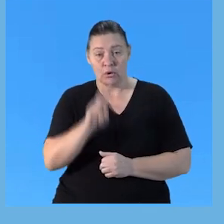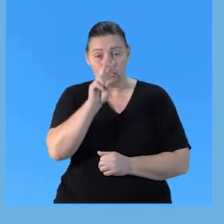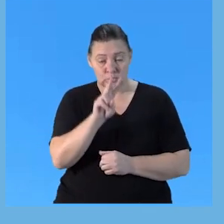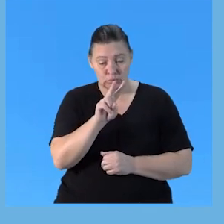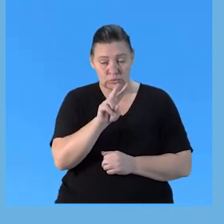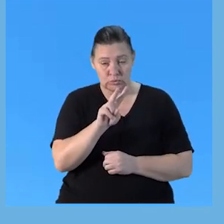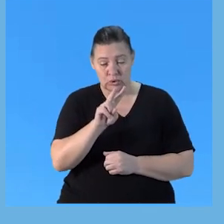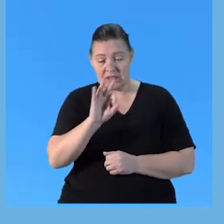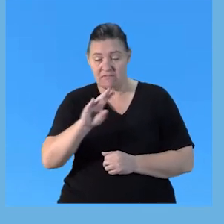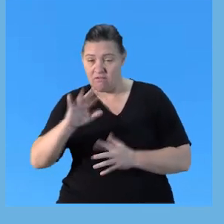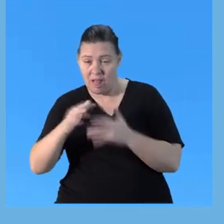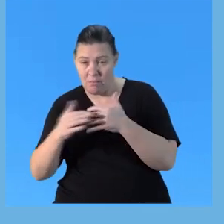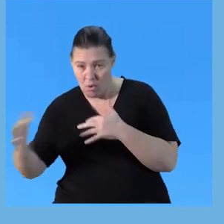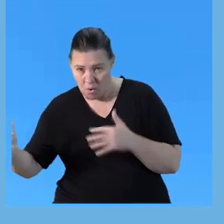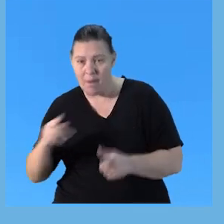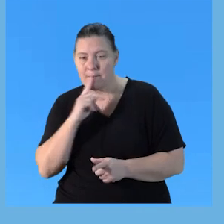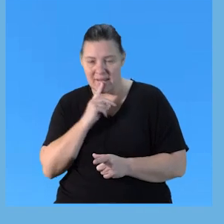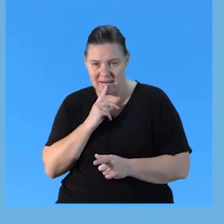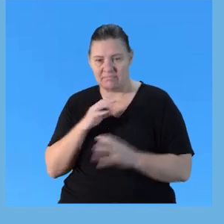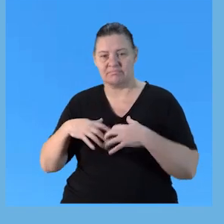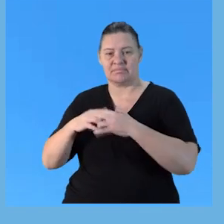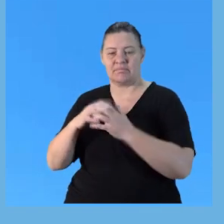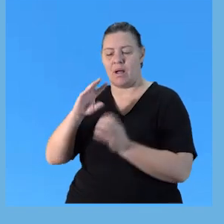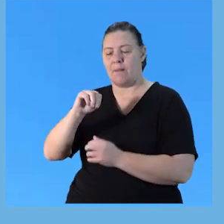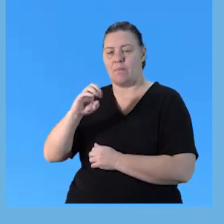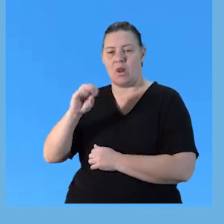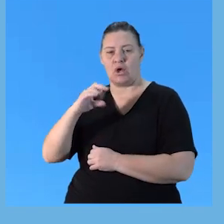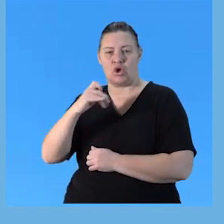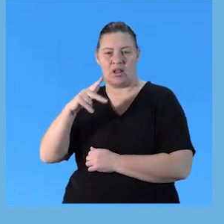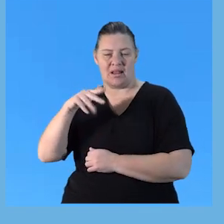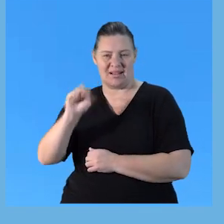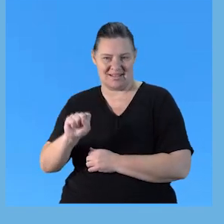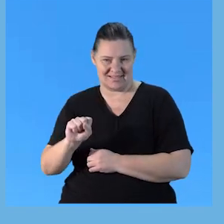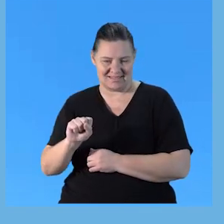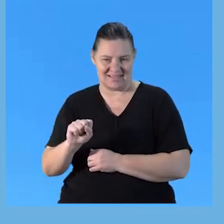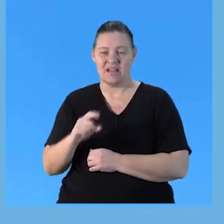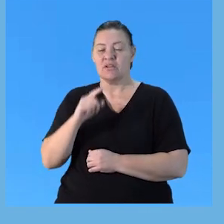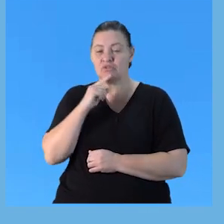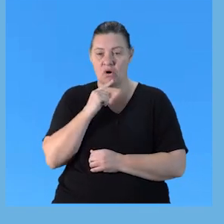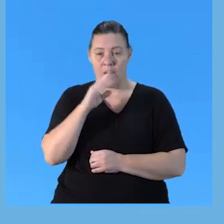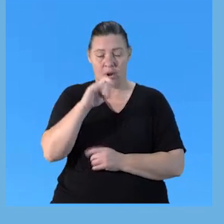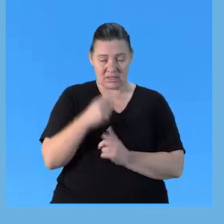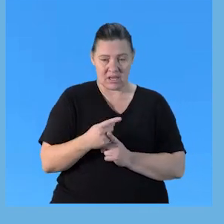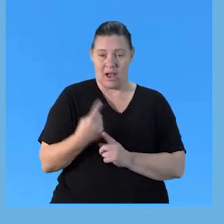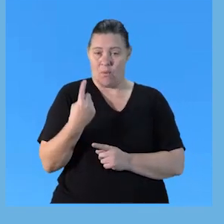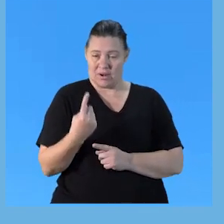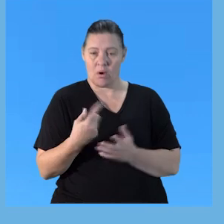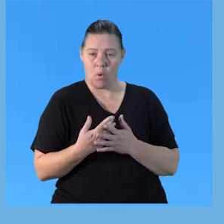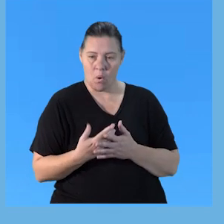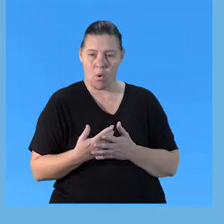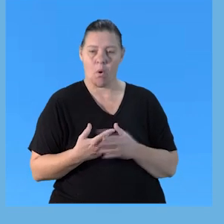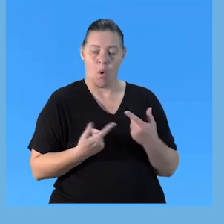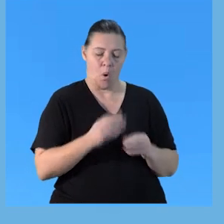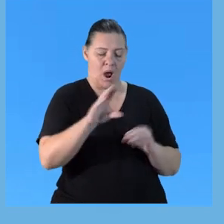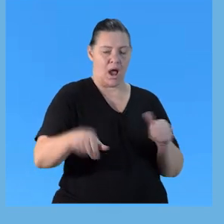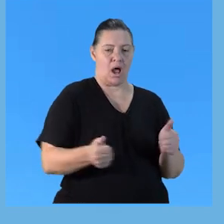or regulates the flow of electrical current within a electric circuit. So the resistor will do that. So that's the function of a